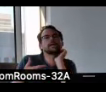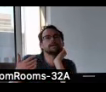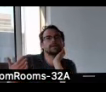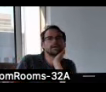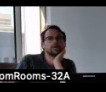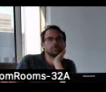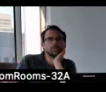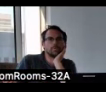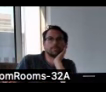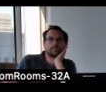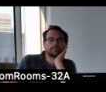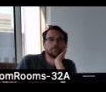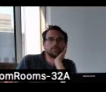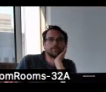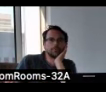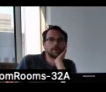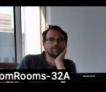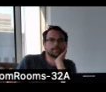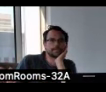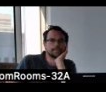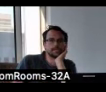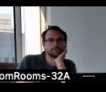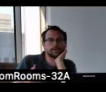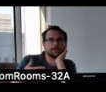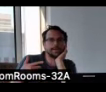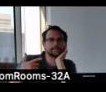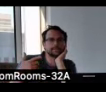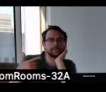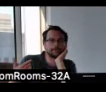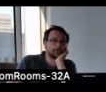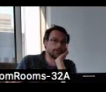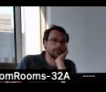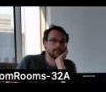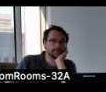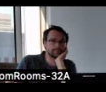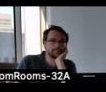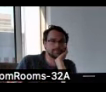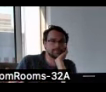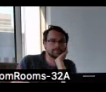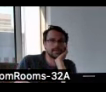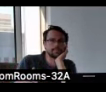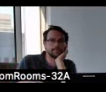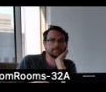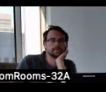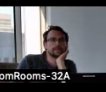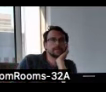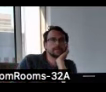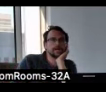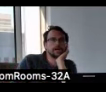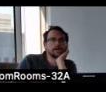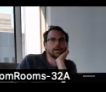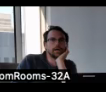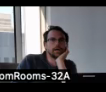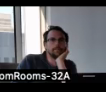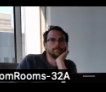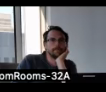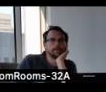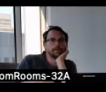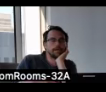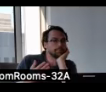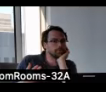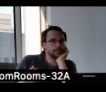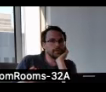you're saying, we'll form a for-profit entity and try to raise, third-party investment capital.